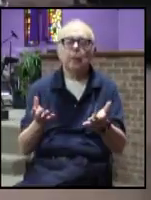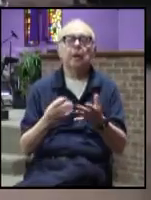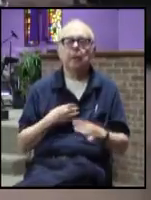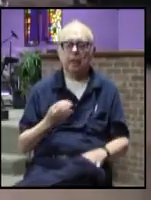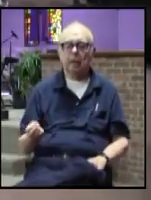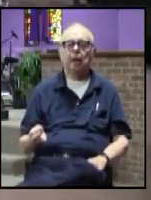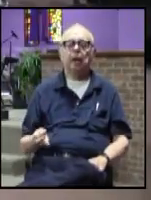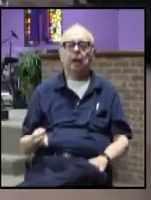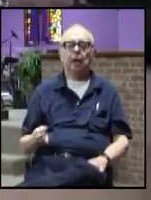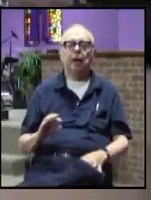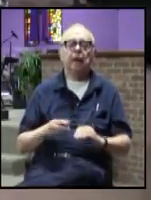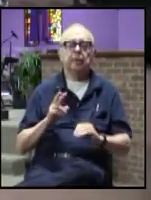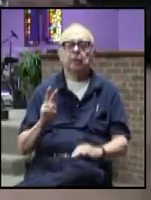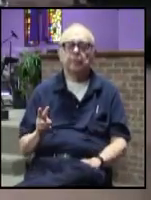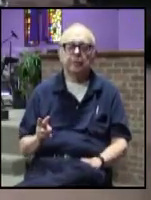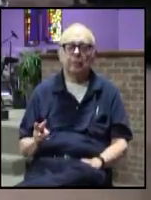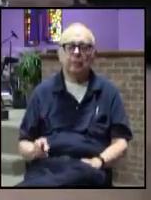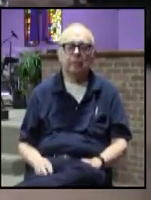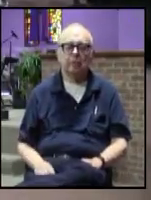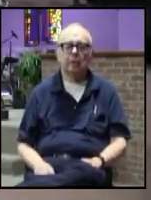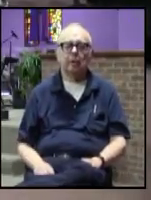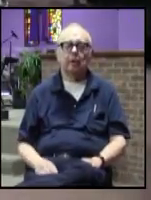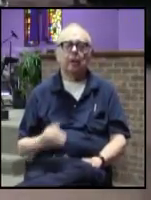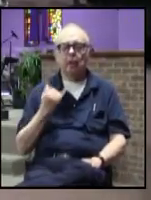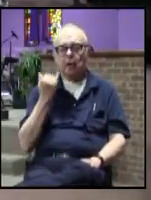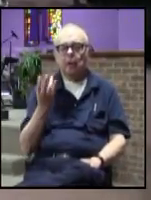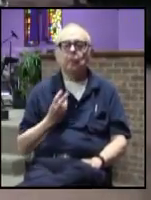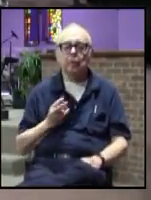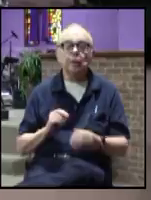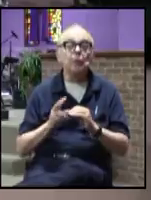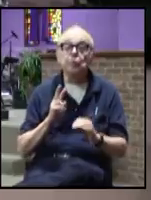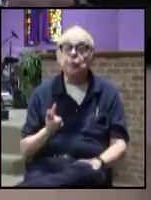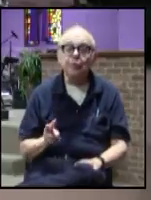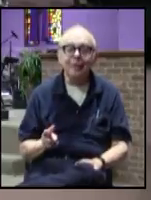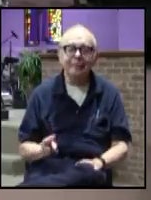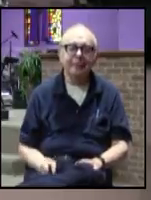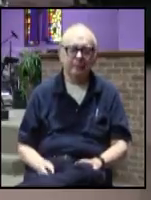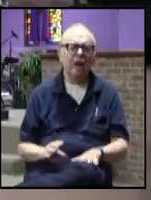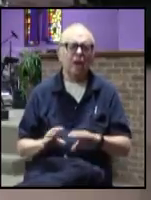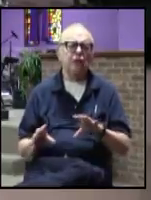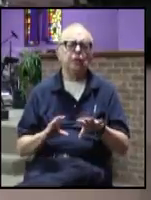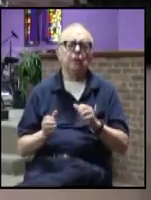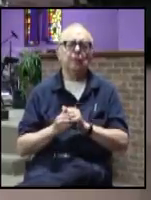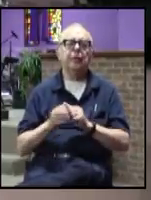What would you like? I would like a number 2. You want a number 2?